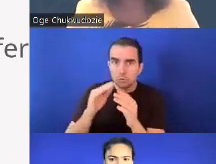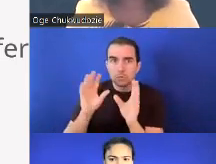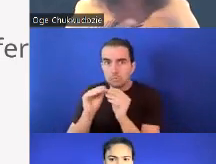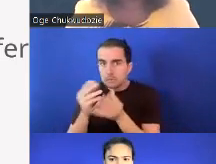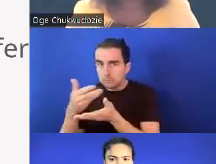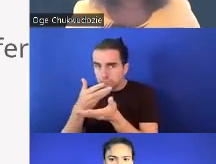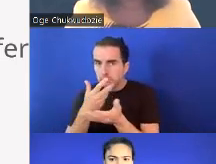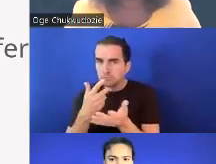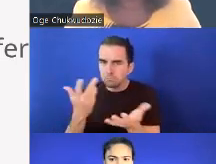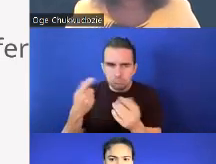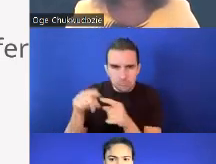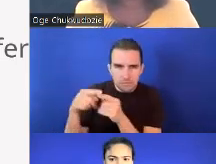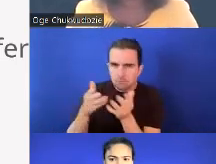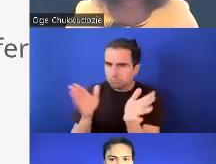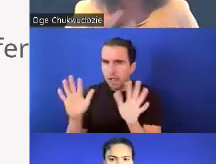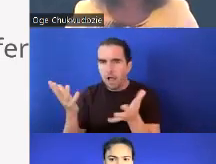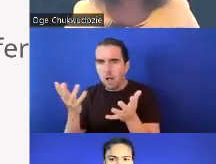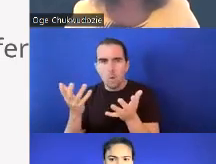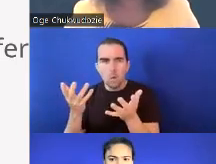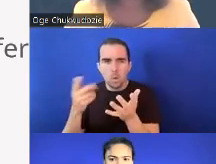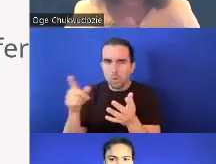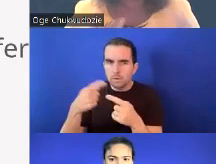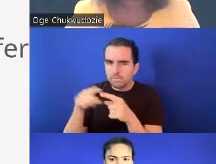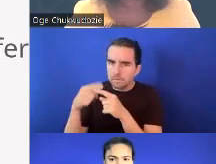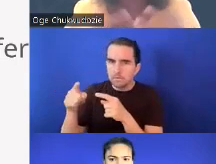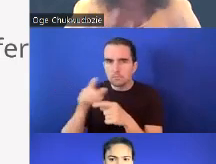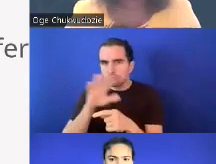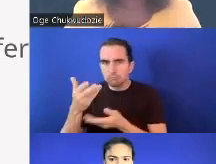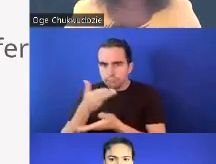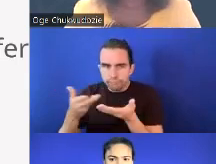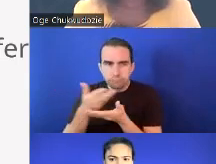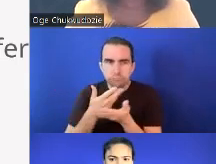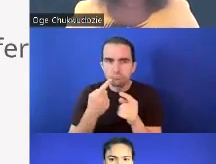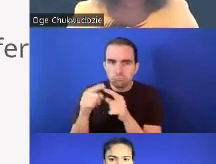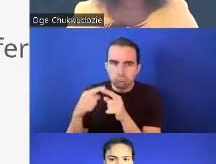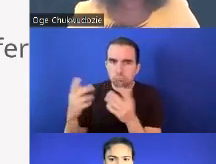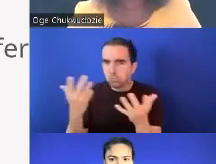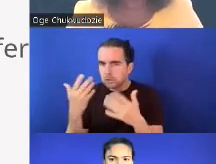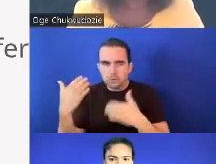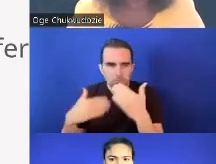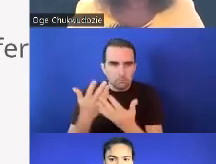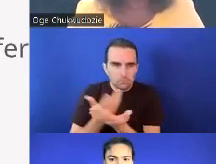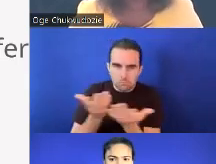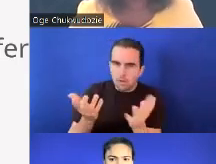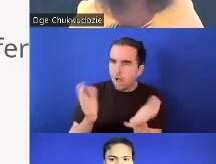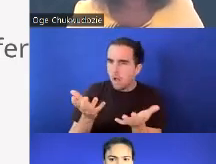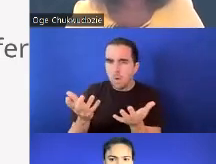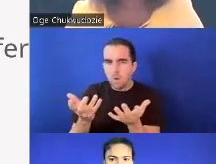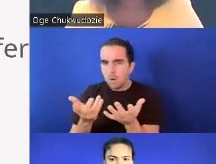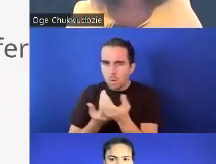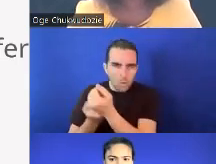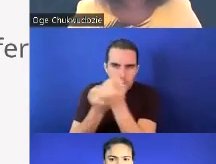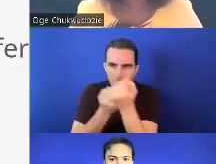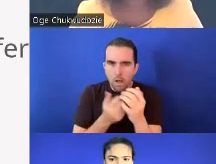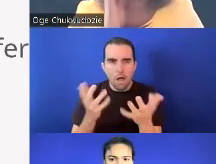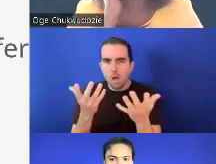find out what is happening in that community. And then with that, you know, you continue to build their confidence to report. And then, of